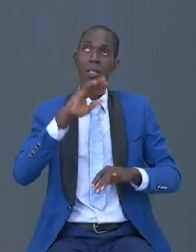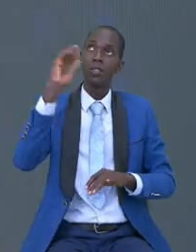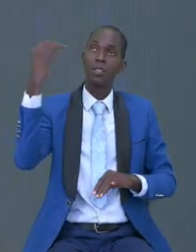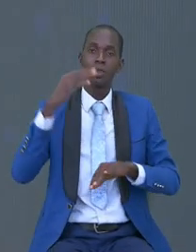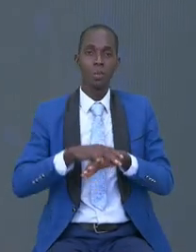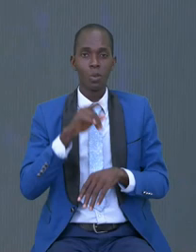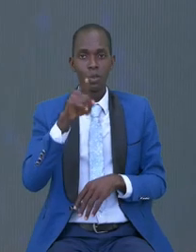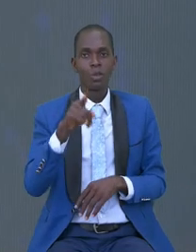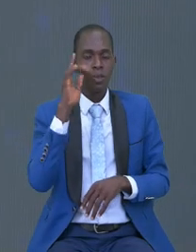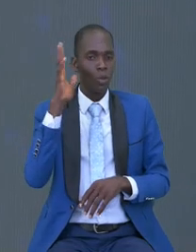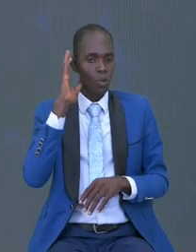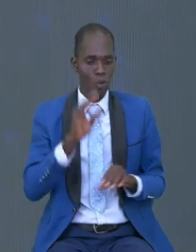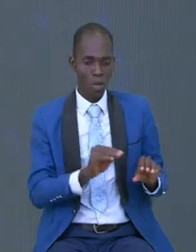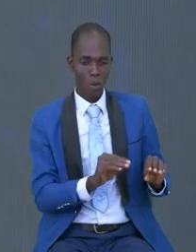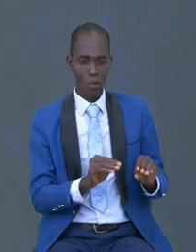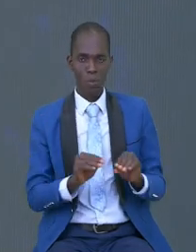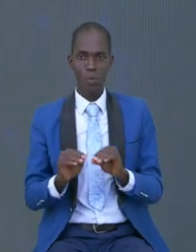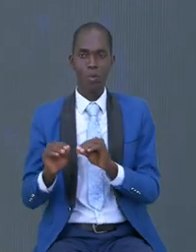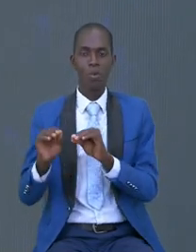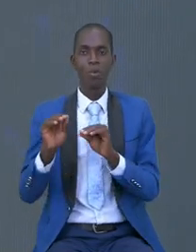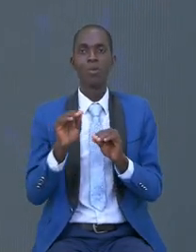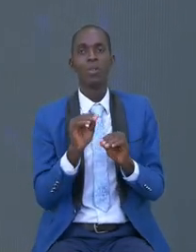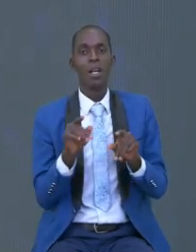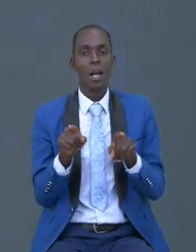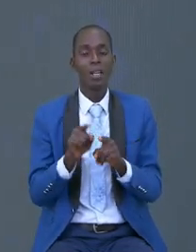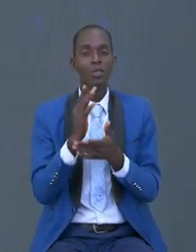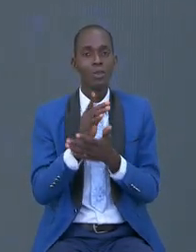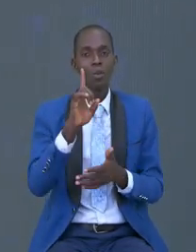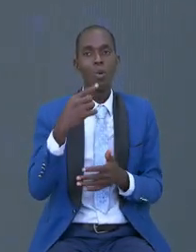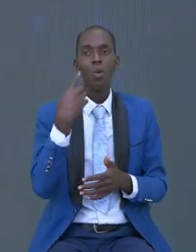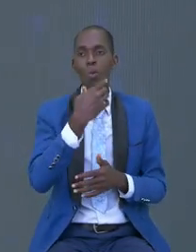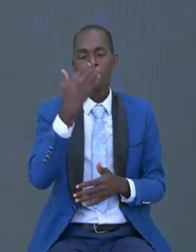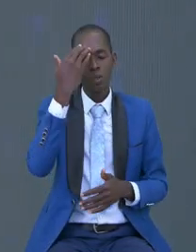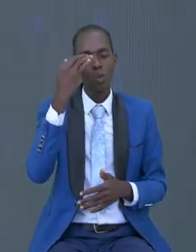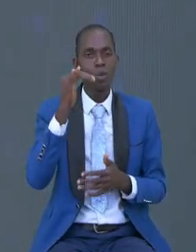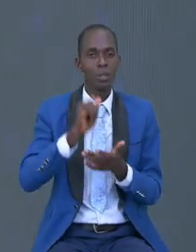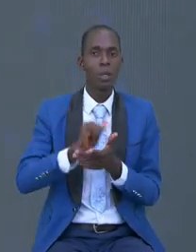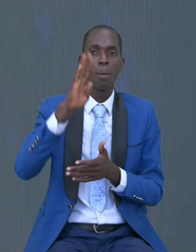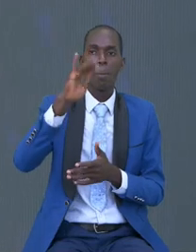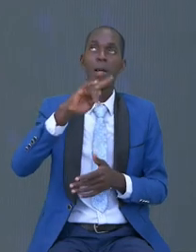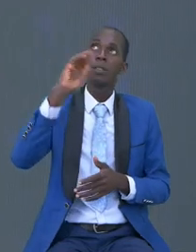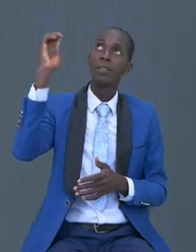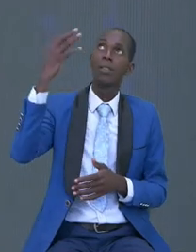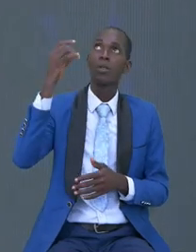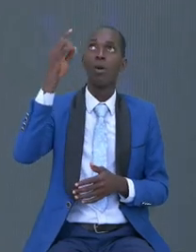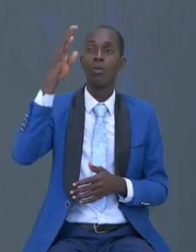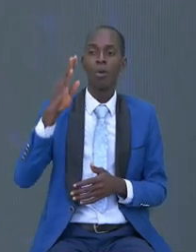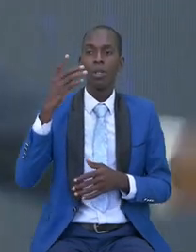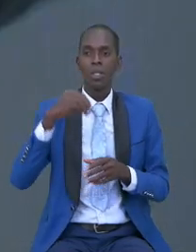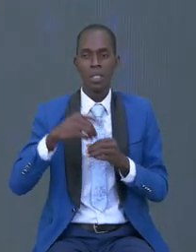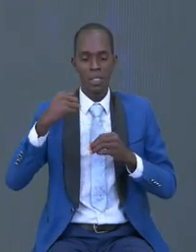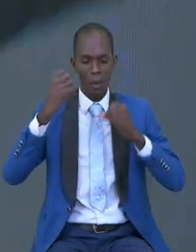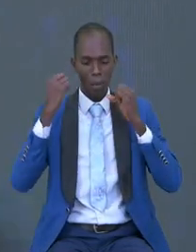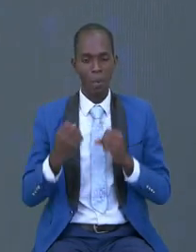you will carry yourself as somebody who knows by the grace of God, in the power of the